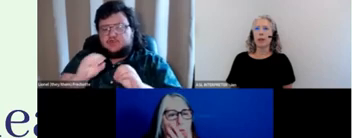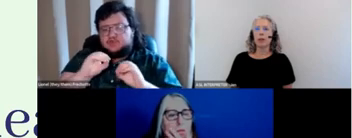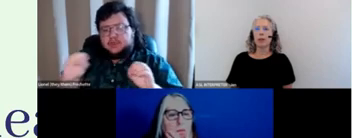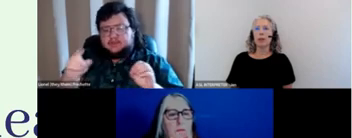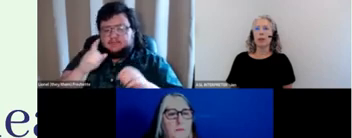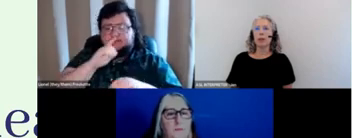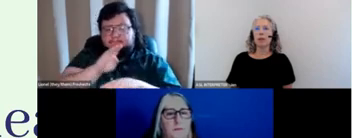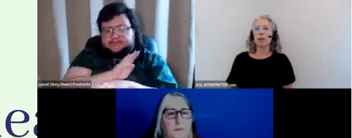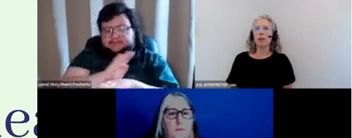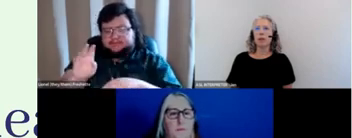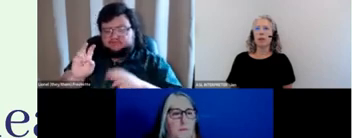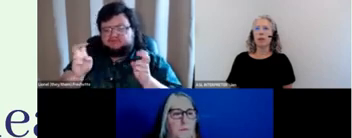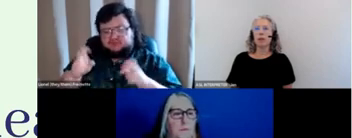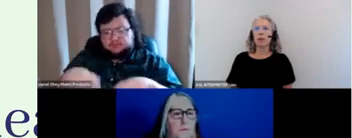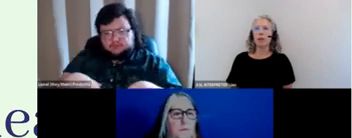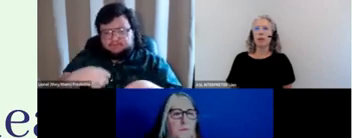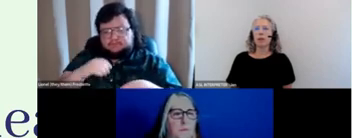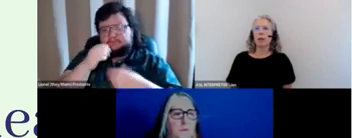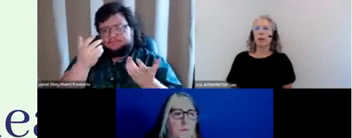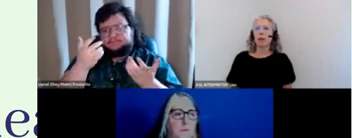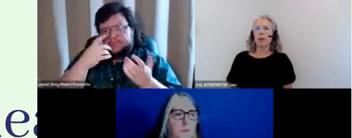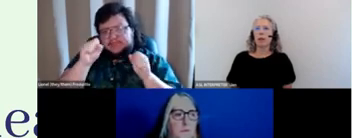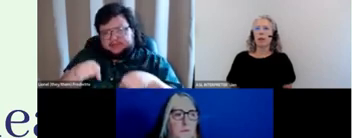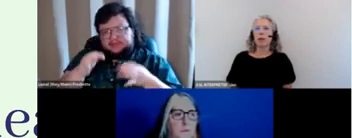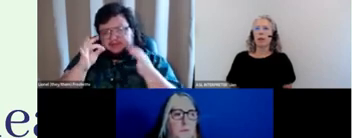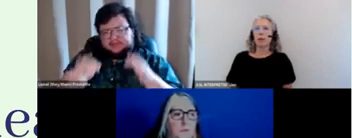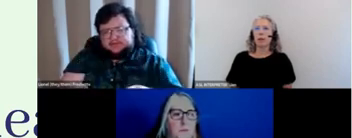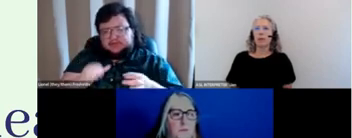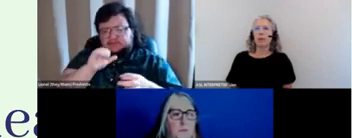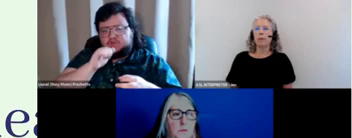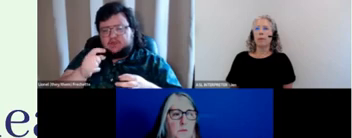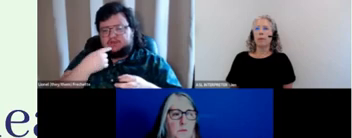center schedule is in conflict with their work schedule.